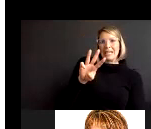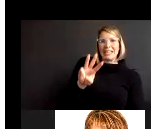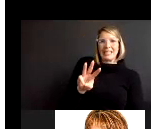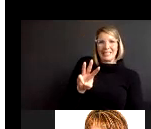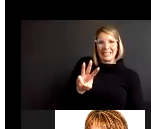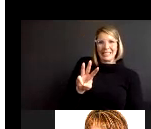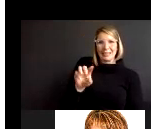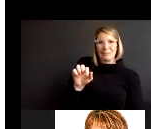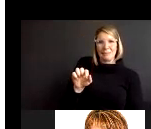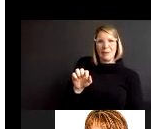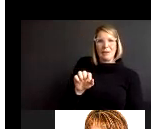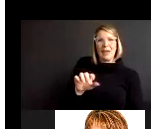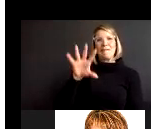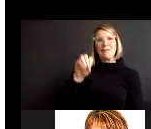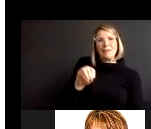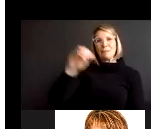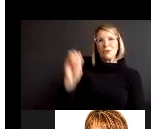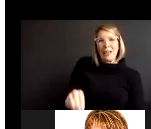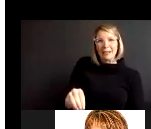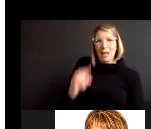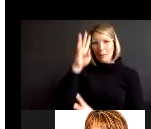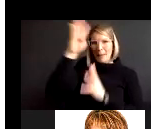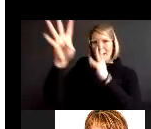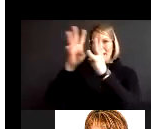on the spot. So just keep that in mind.